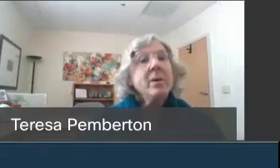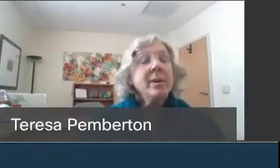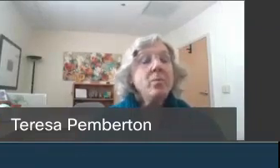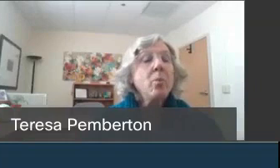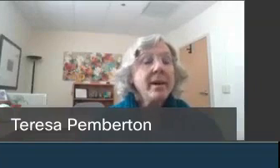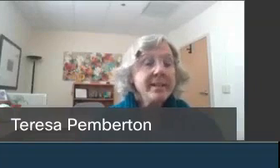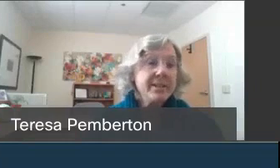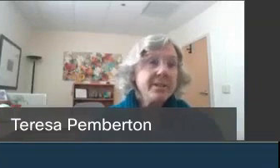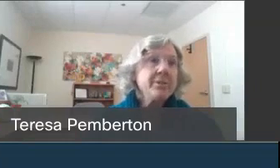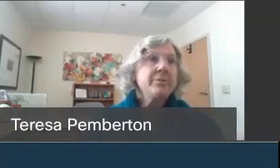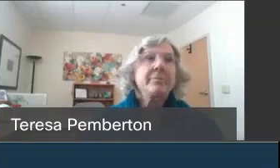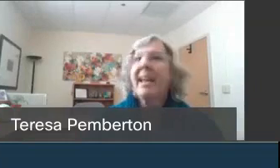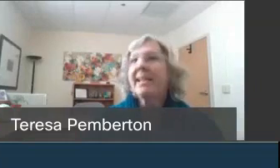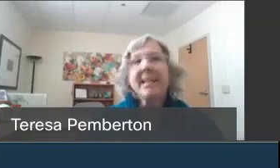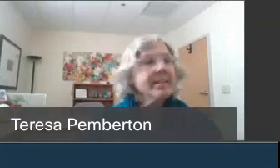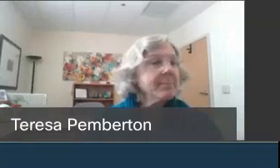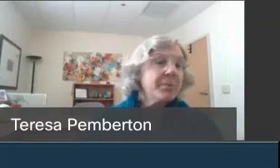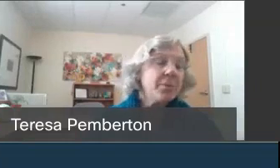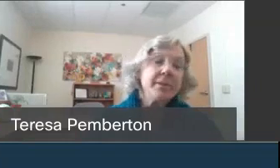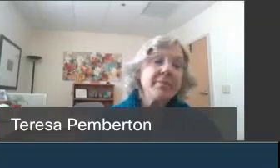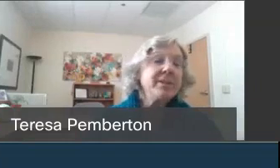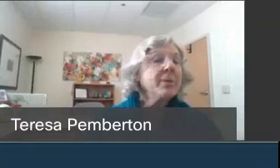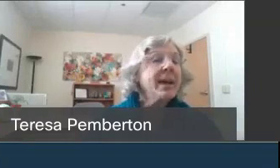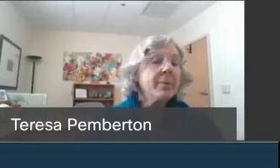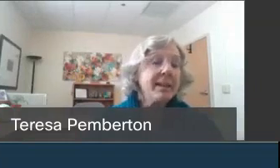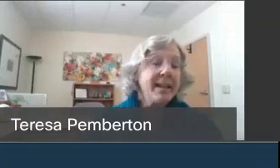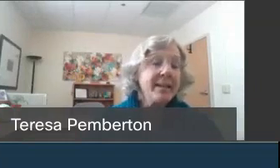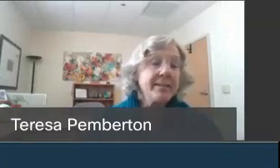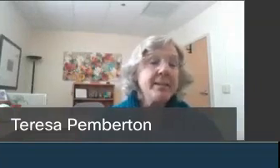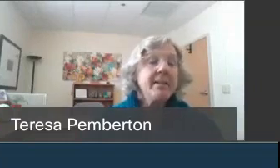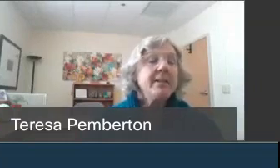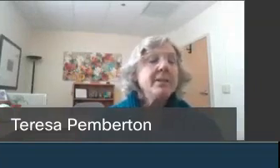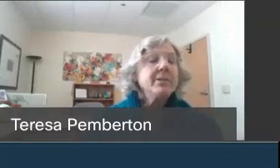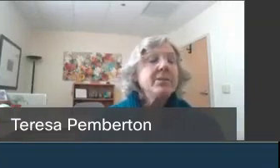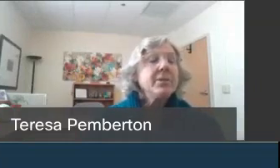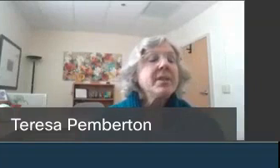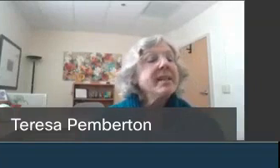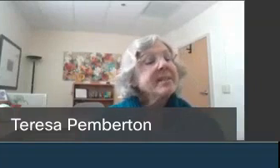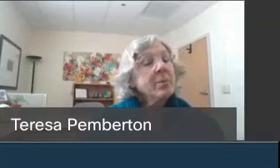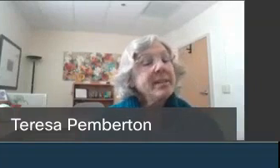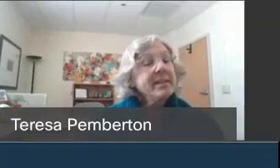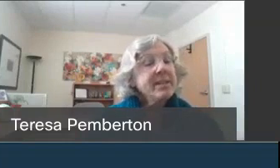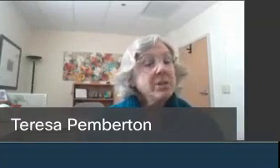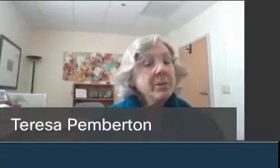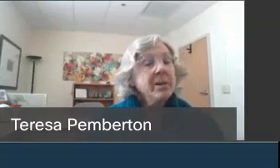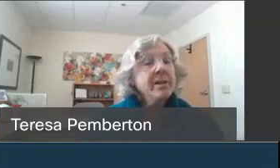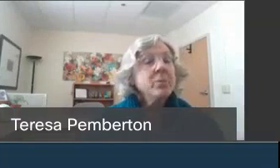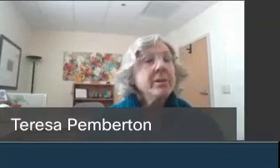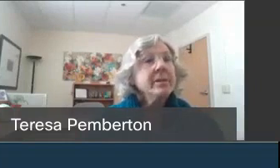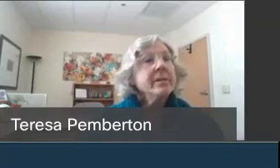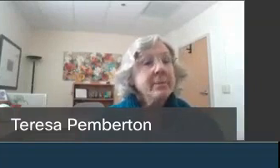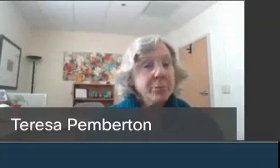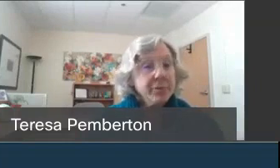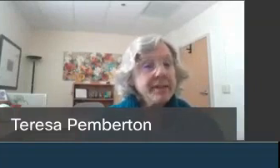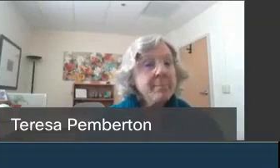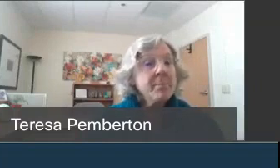to find out what we wanted to do. We can't take steps forward if we don't have a plan. So the things that we decided to work